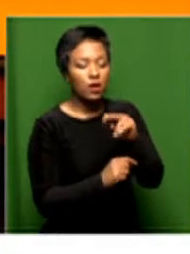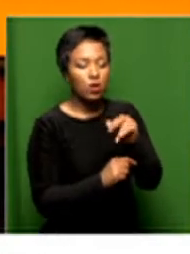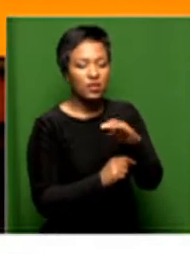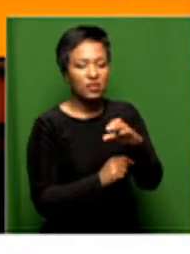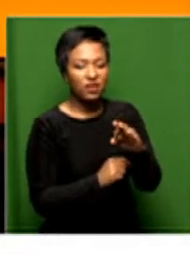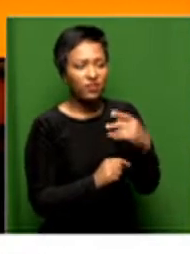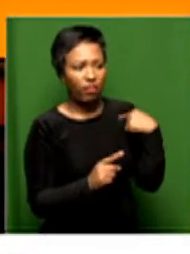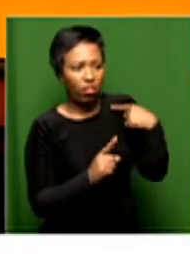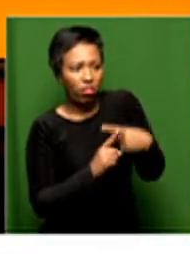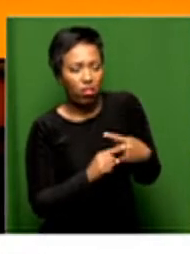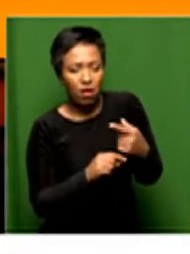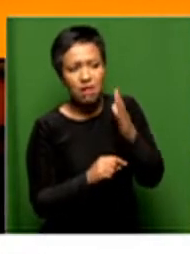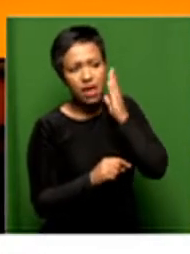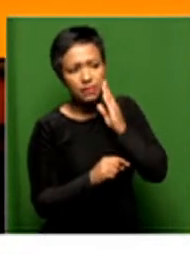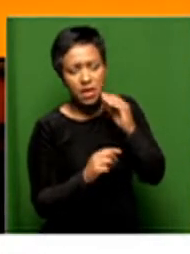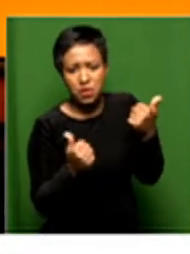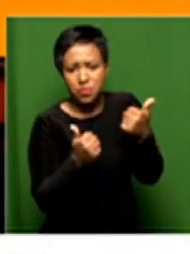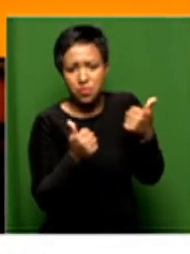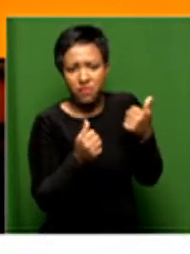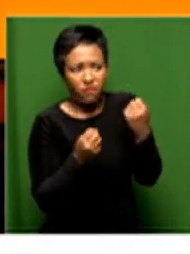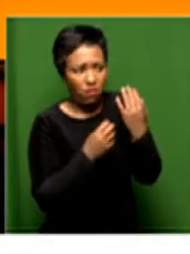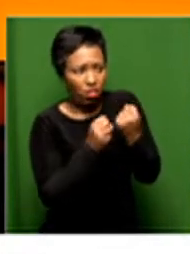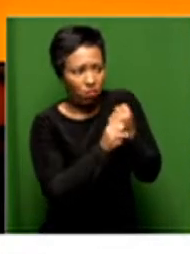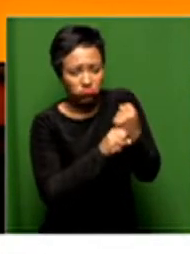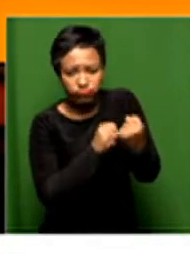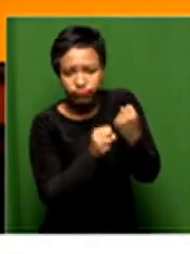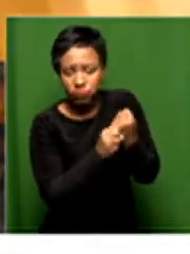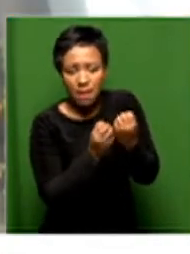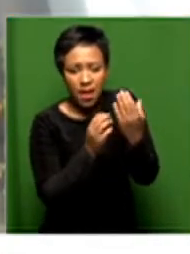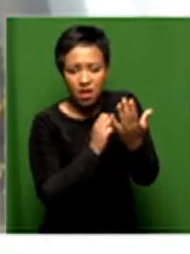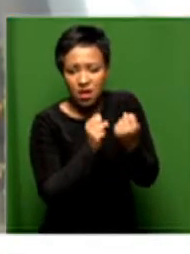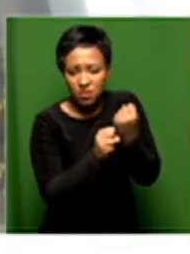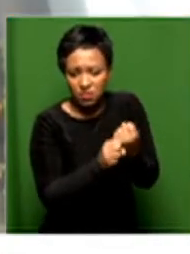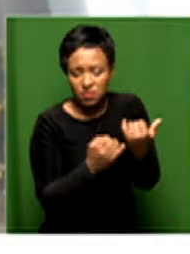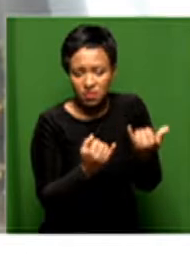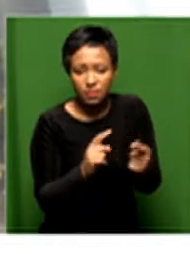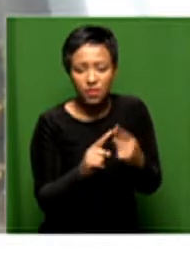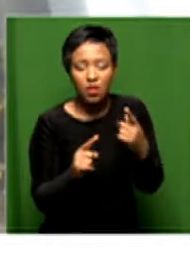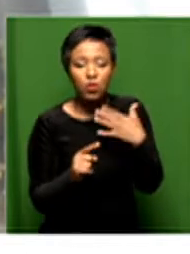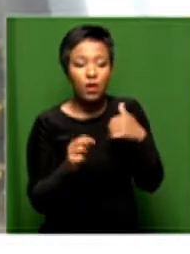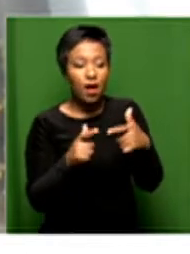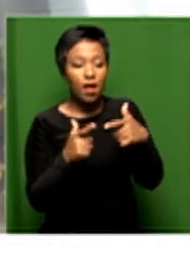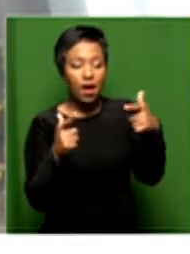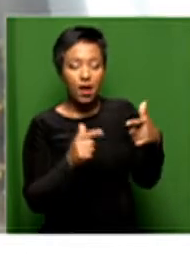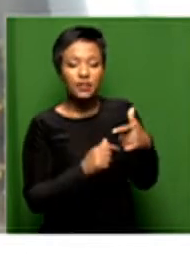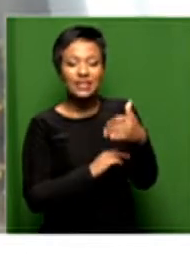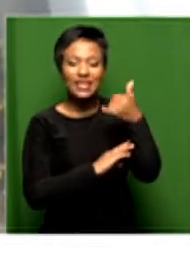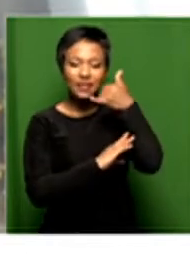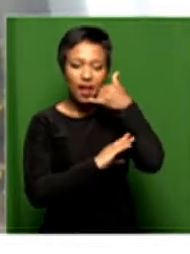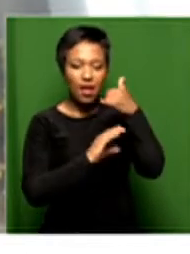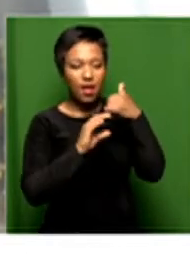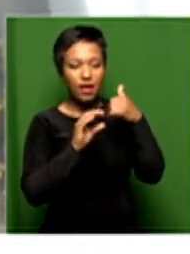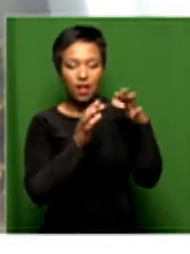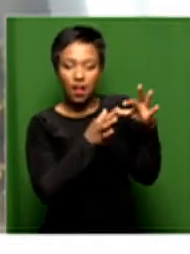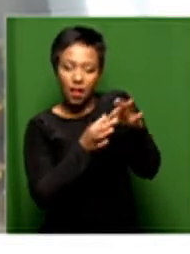and more than decades of experience is to engage our large telecom operator base, because that